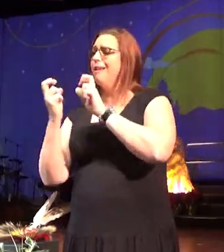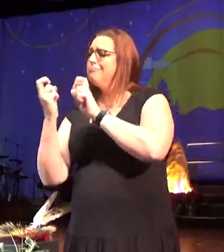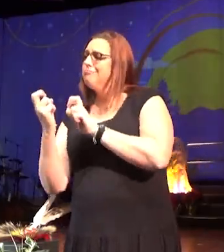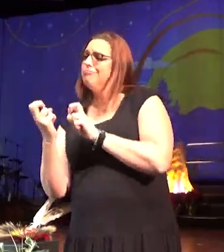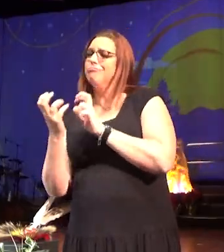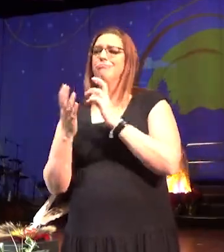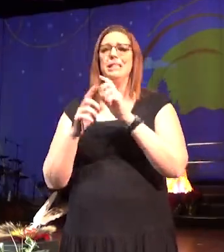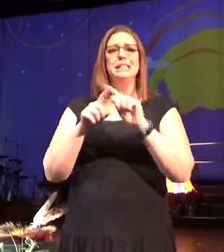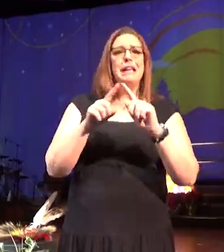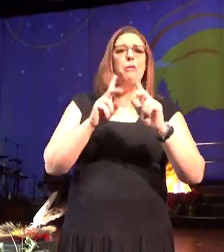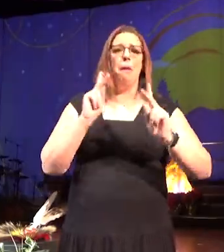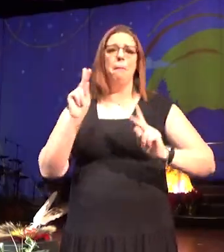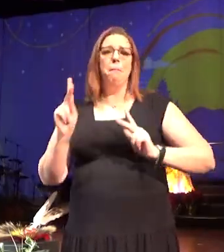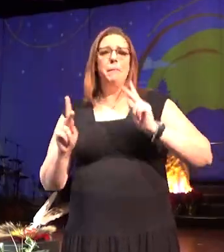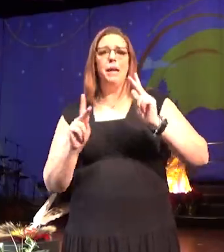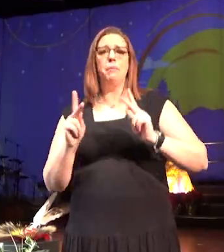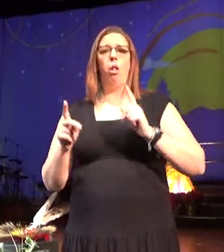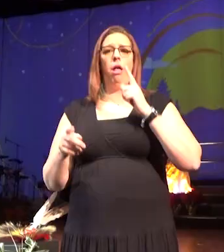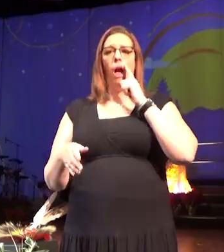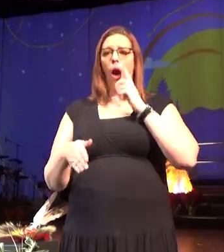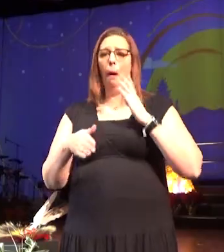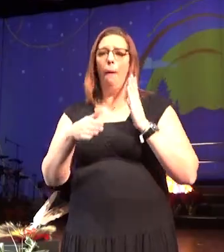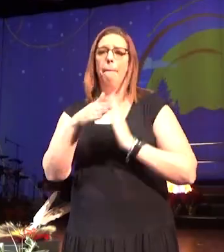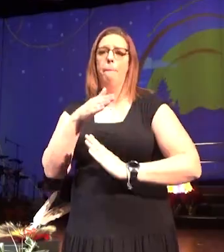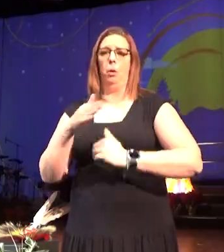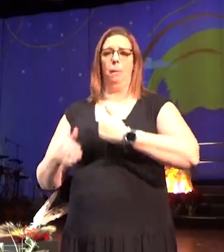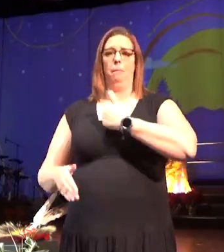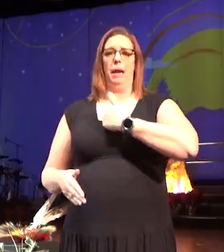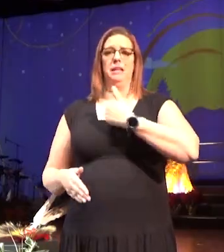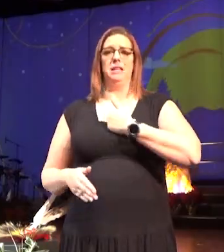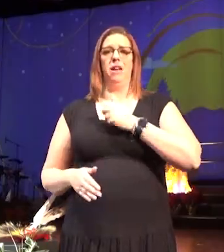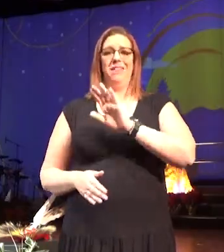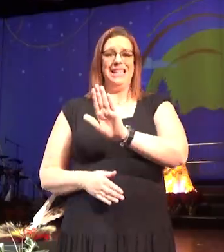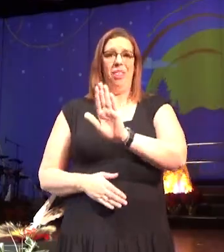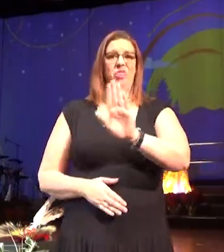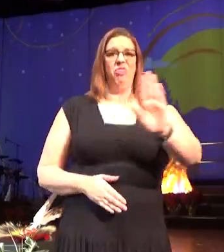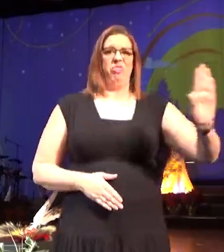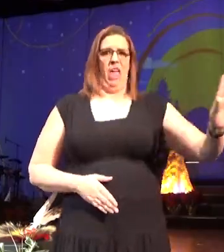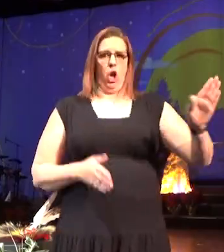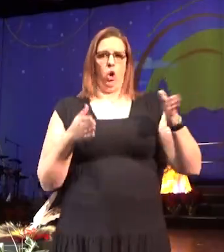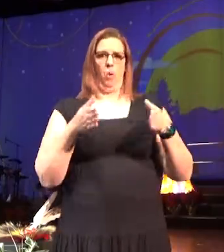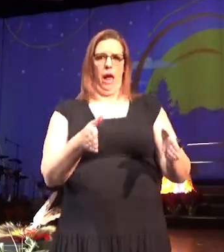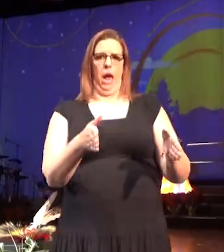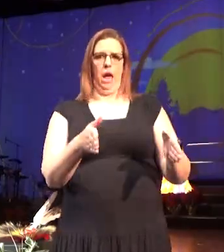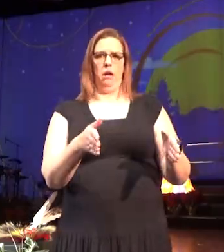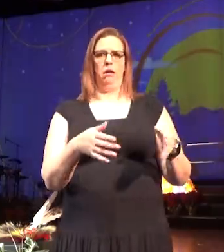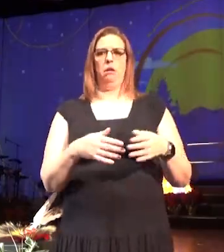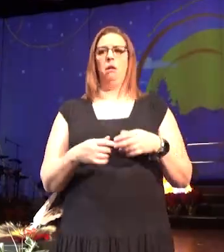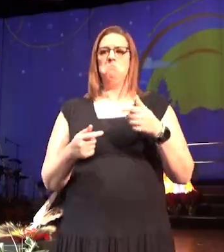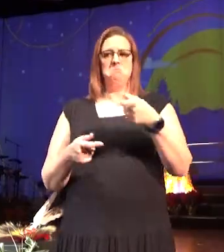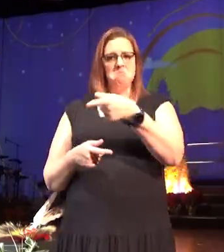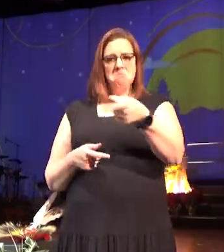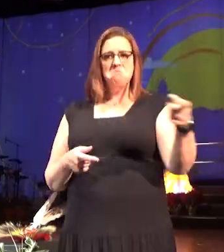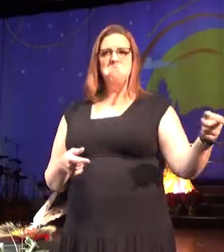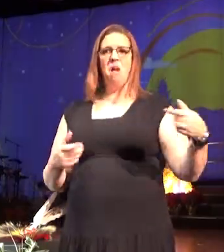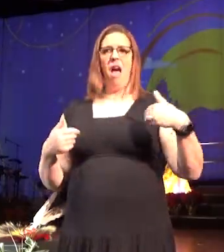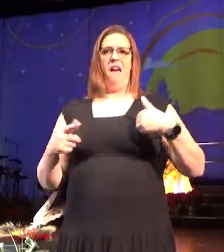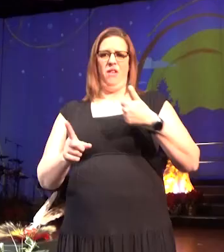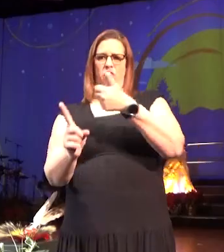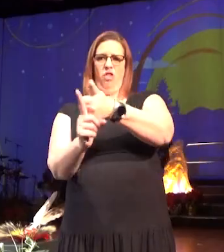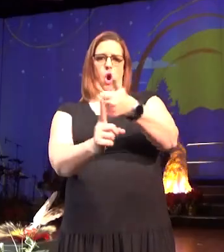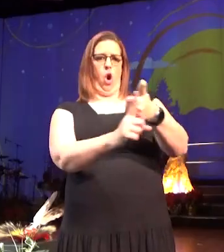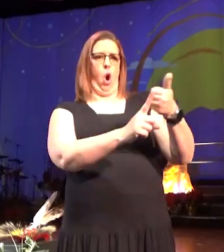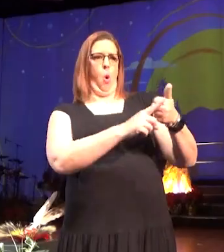with them. I humbled myself and prayed in their way. And they were all dressed in their own entire